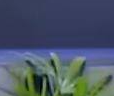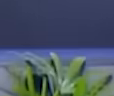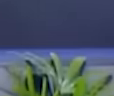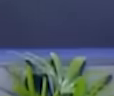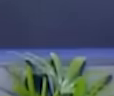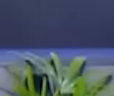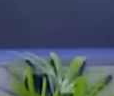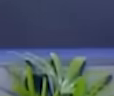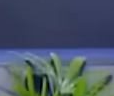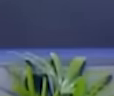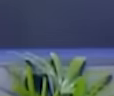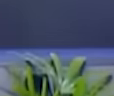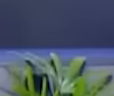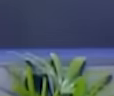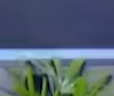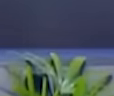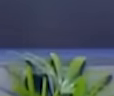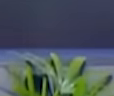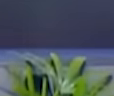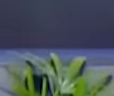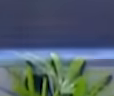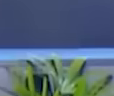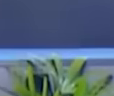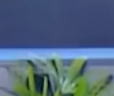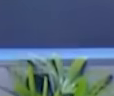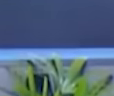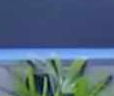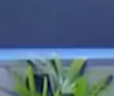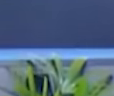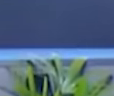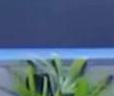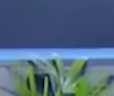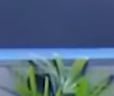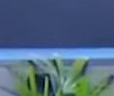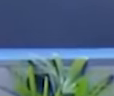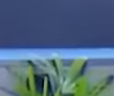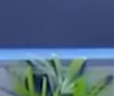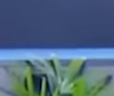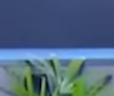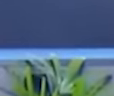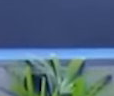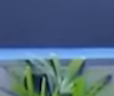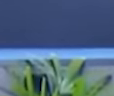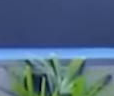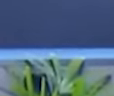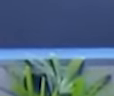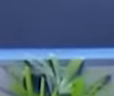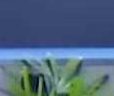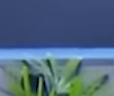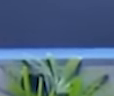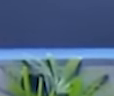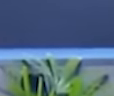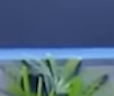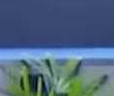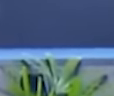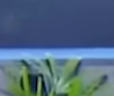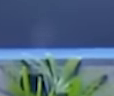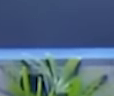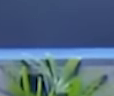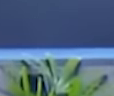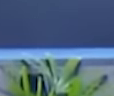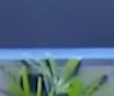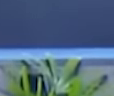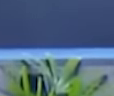believe it should be verse 19. I want you to read what the Bible says there. Romans 15, verse 19. Let's read together. One, two, read.